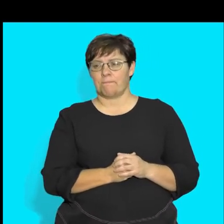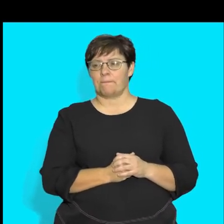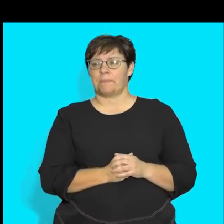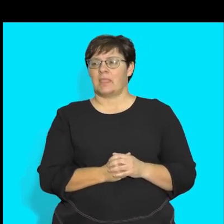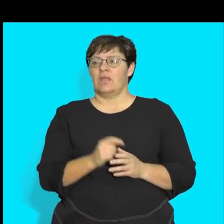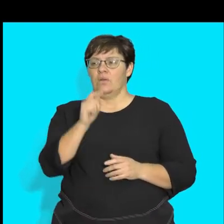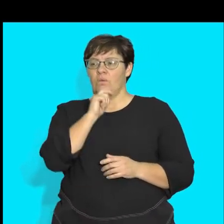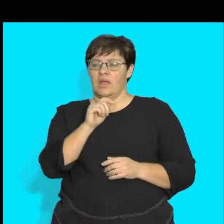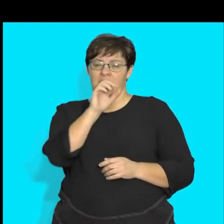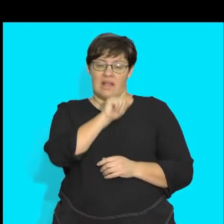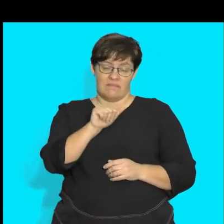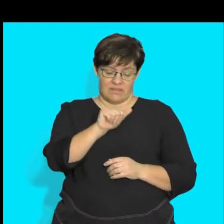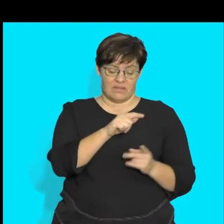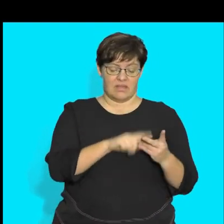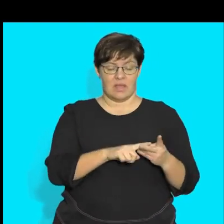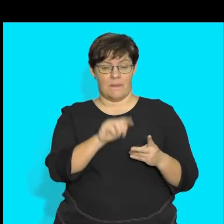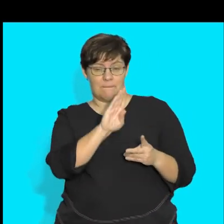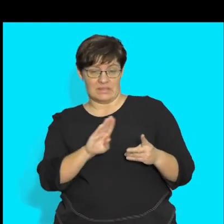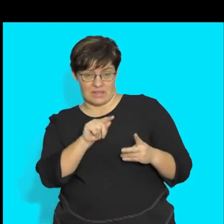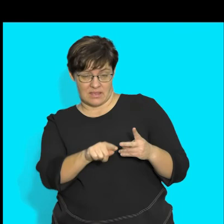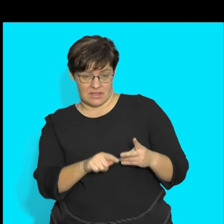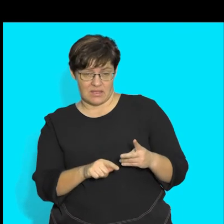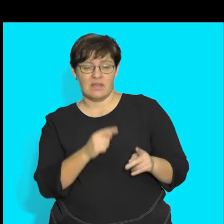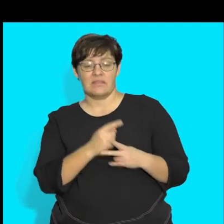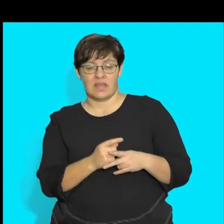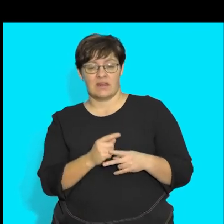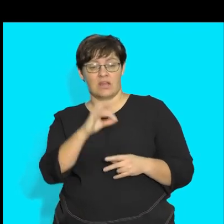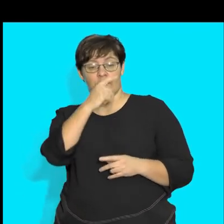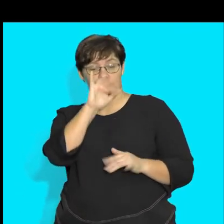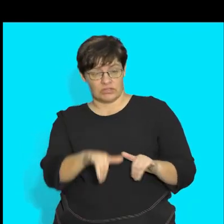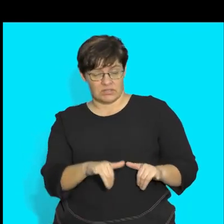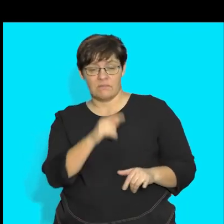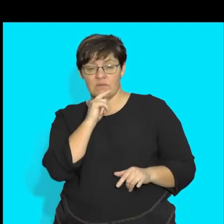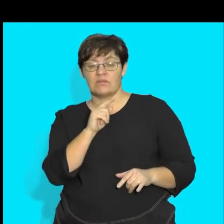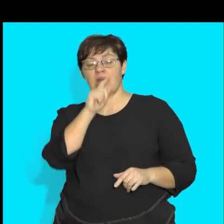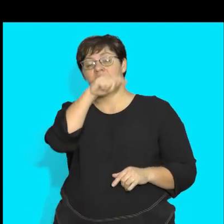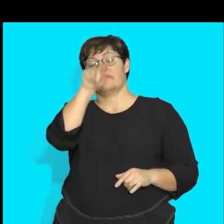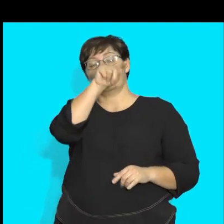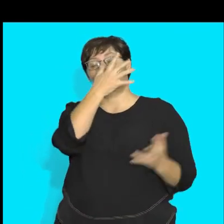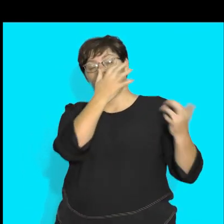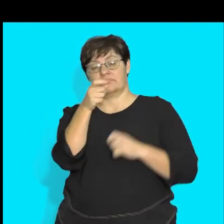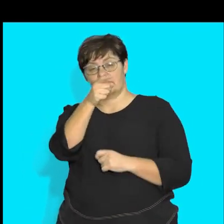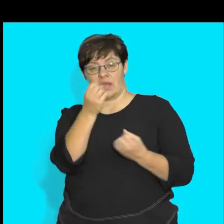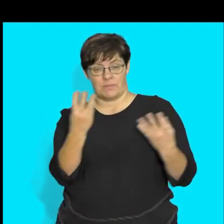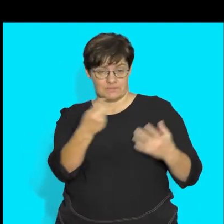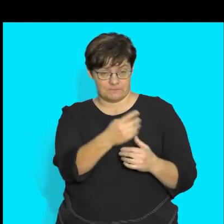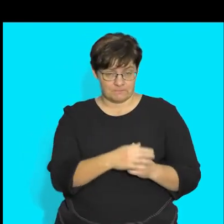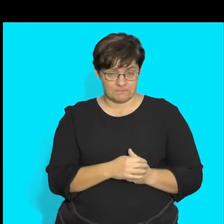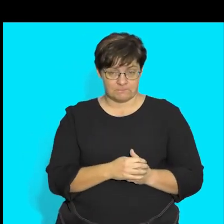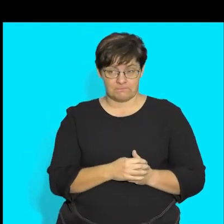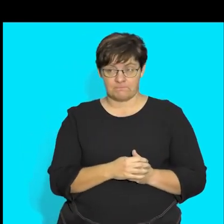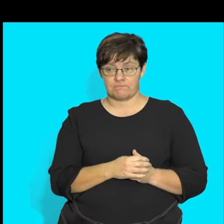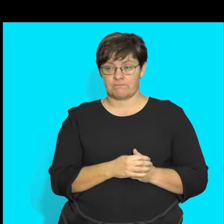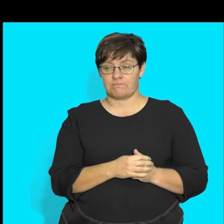out alpha, I'm going to work out beta, and then with geometry, I'm going to work out what theta is. Excellent.